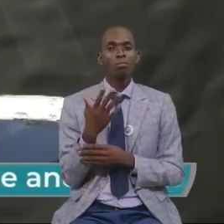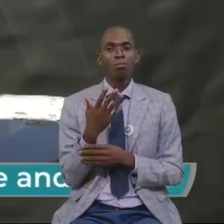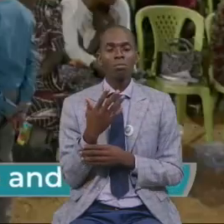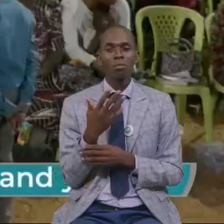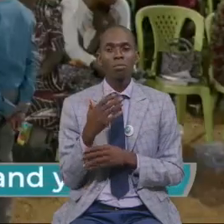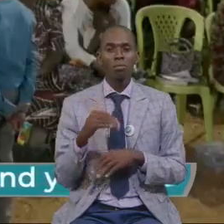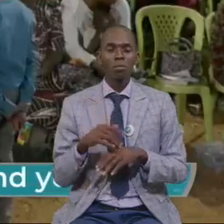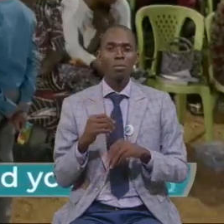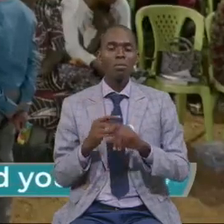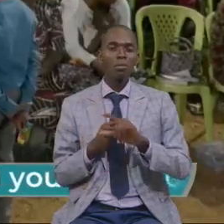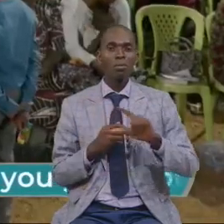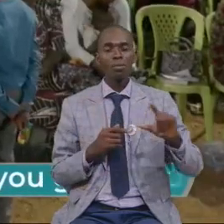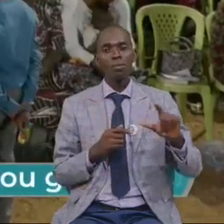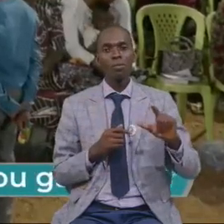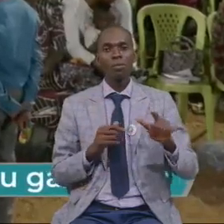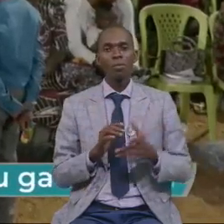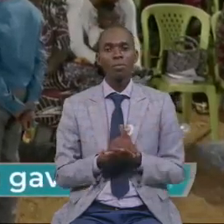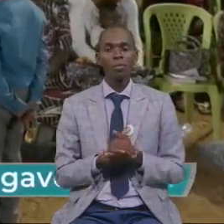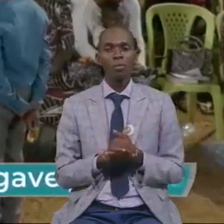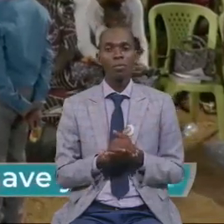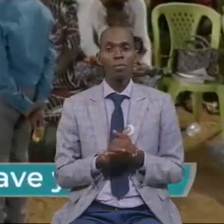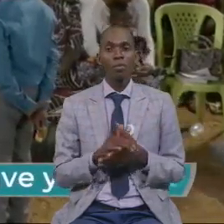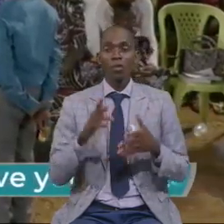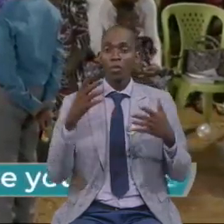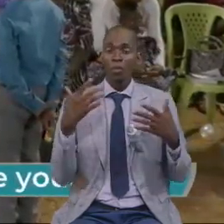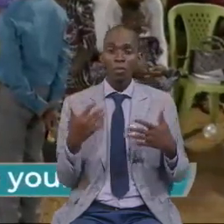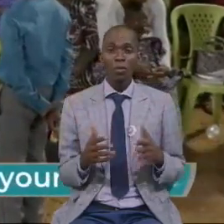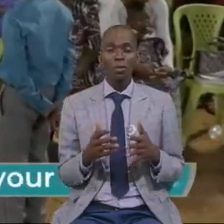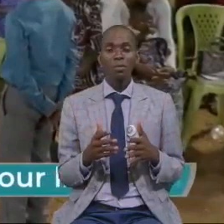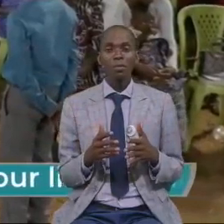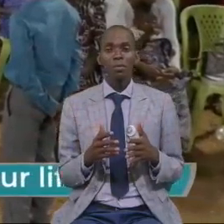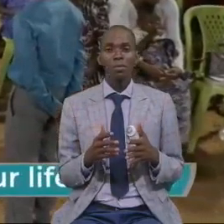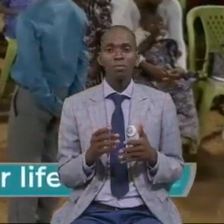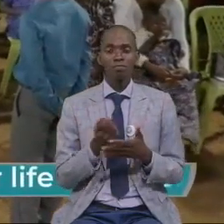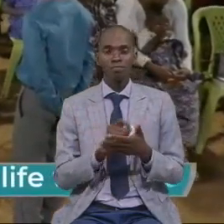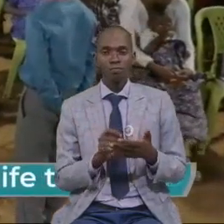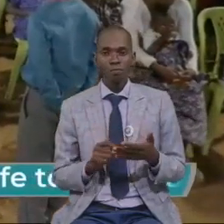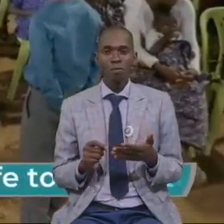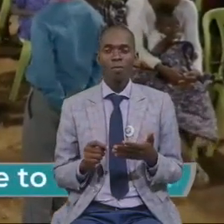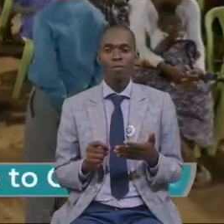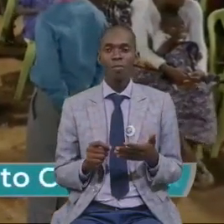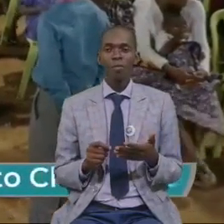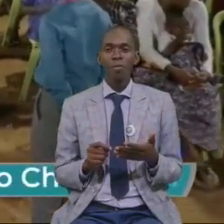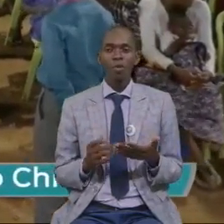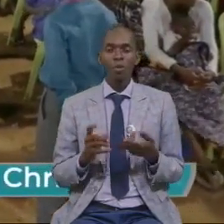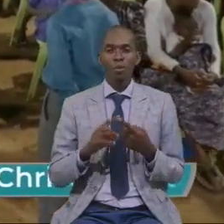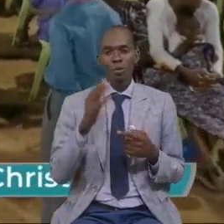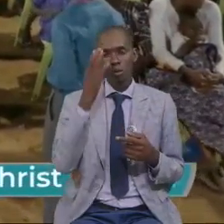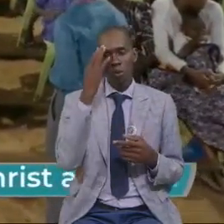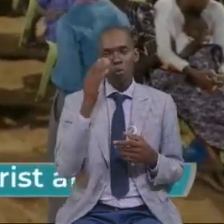left-hand side, if you are through, can we have it at the overflow over there? At the